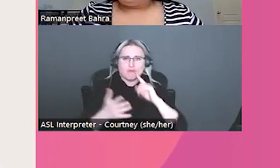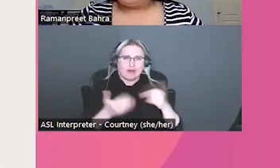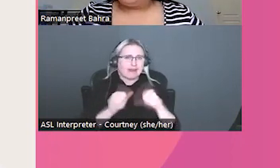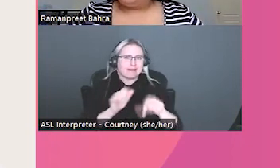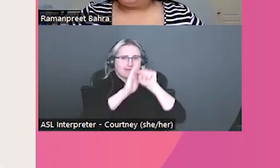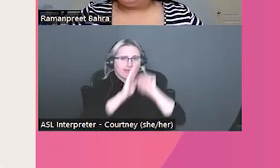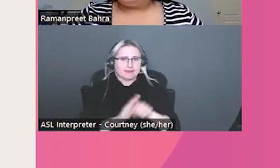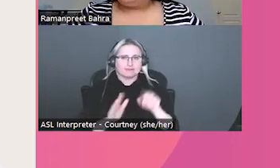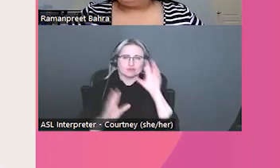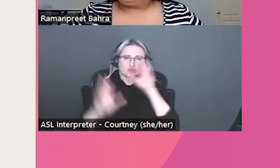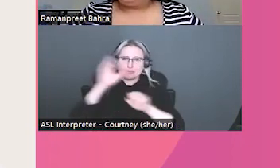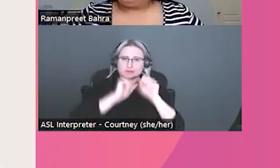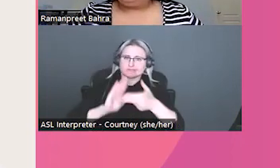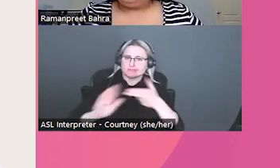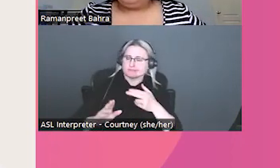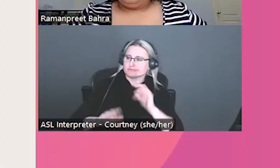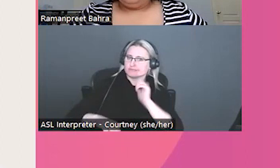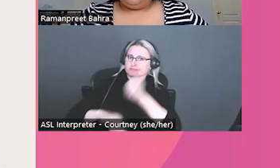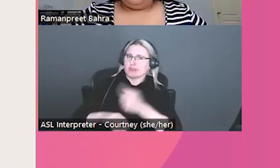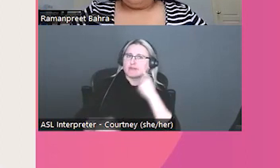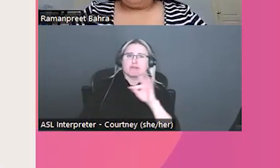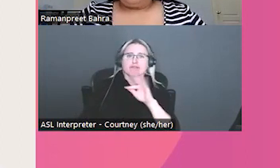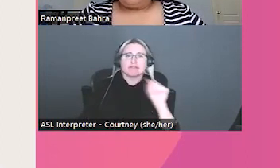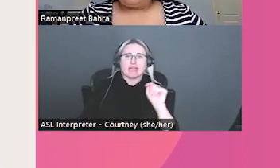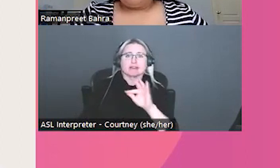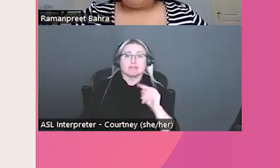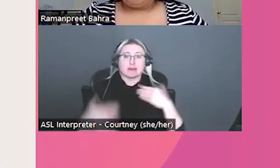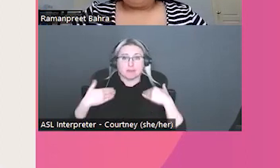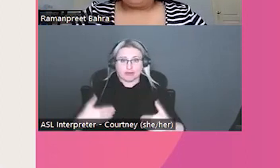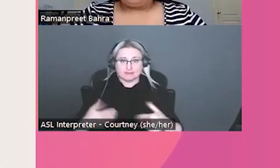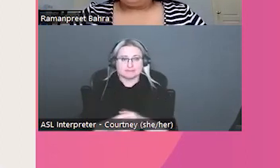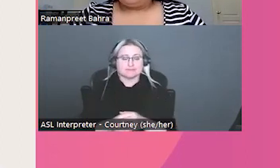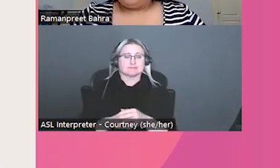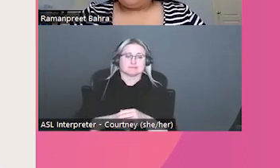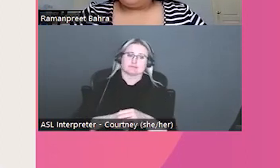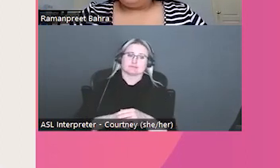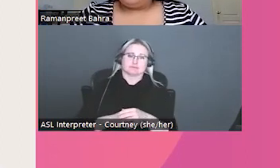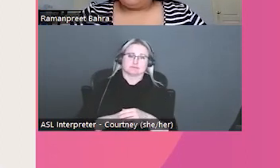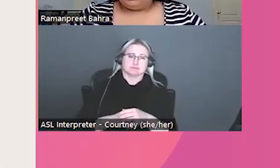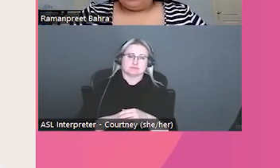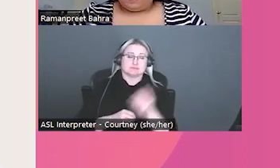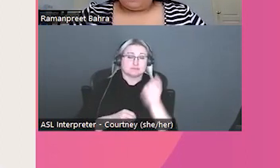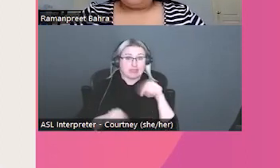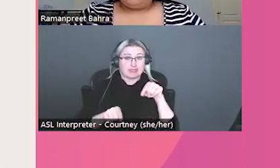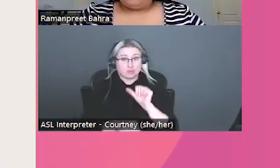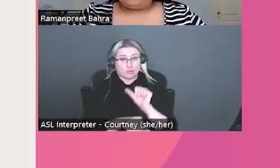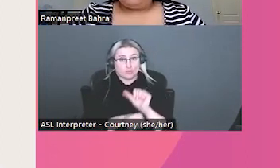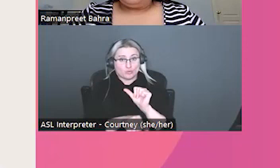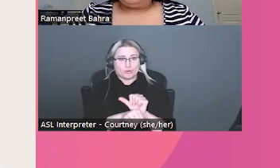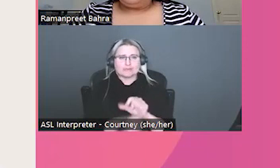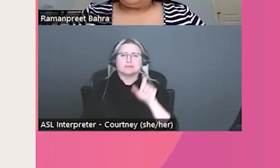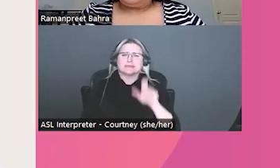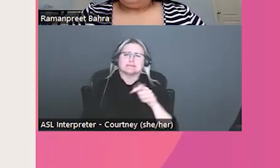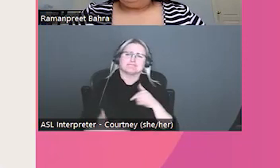stigma that are placed on fat and fat bodies. Doing fat studies work, as they note, requires us to be skeptical